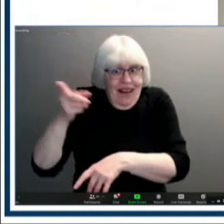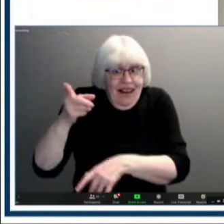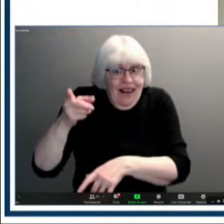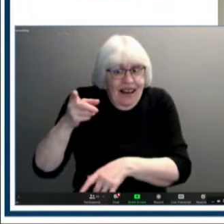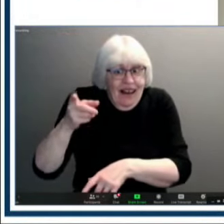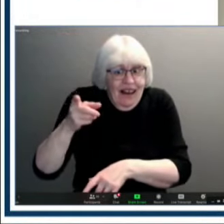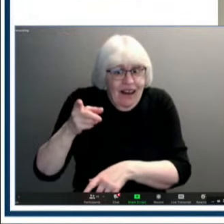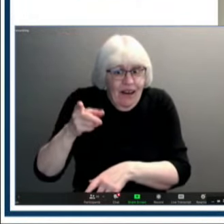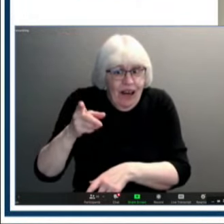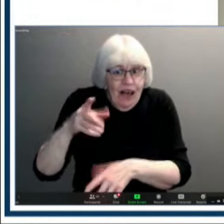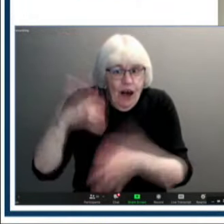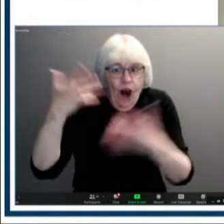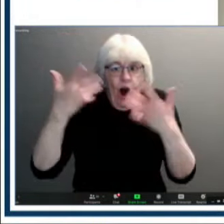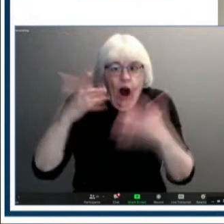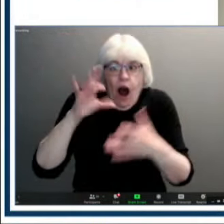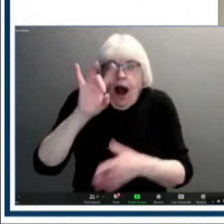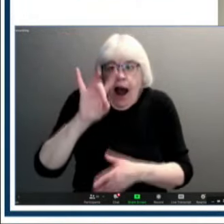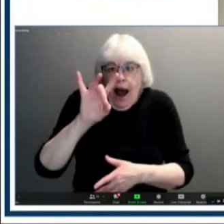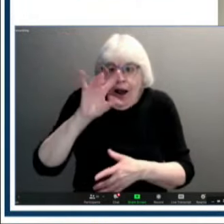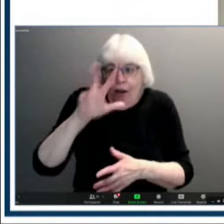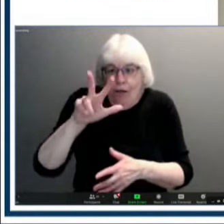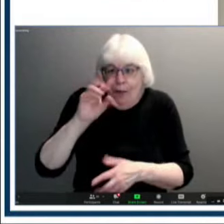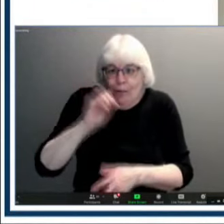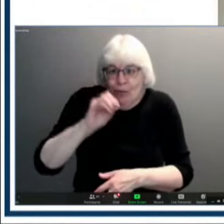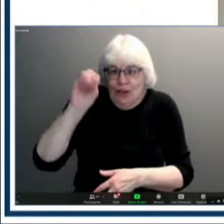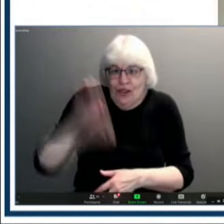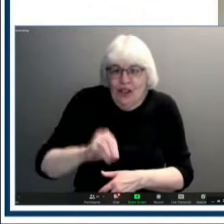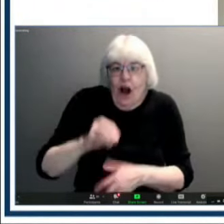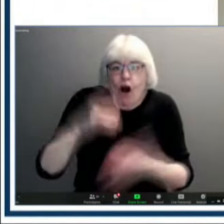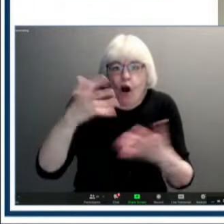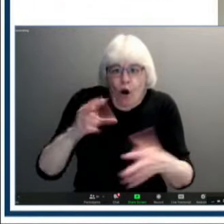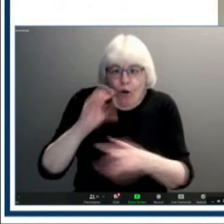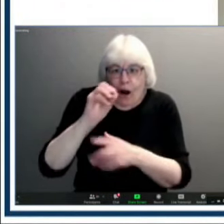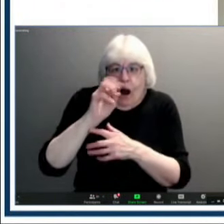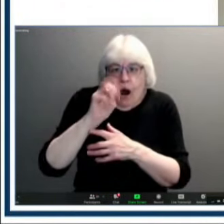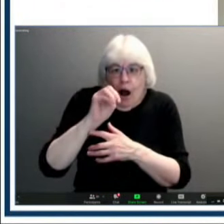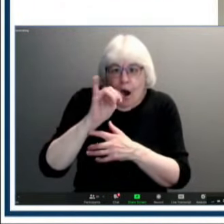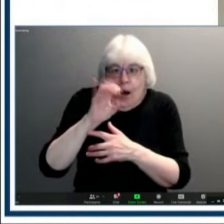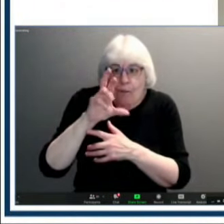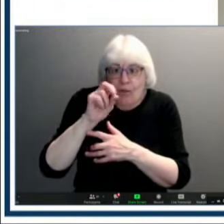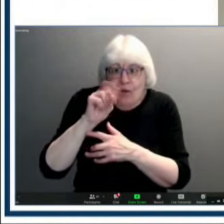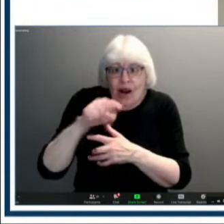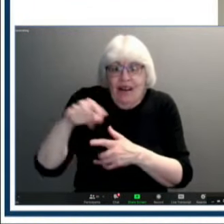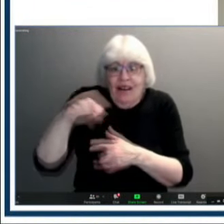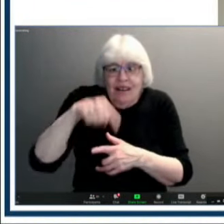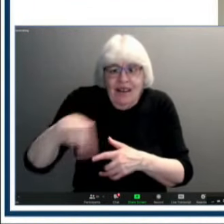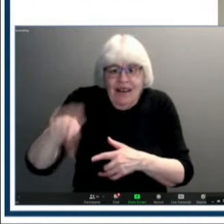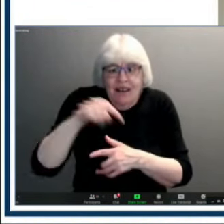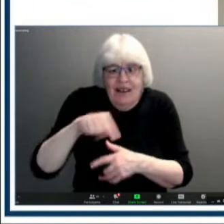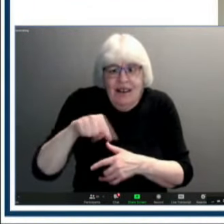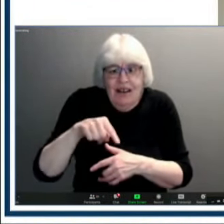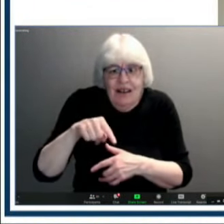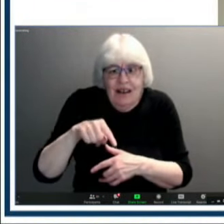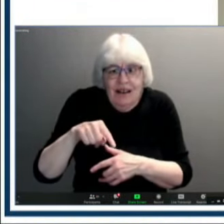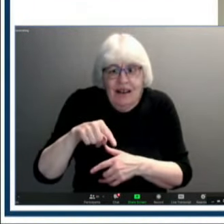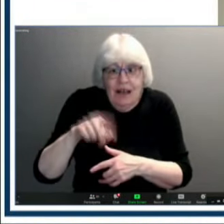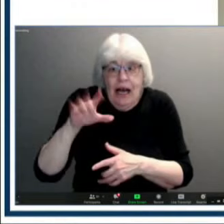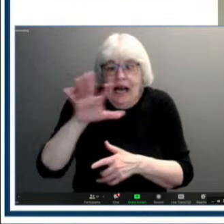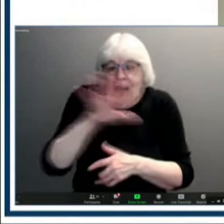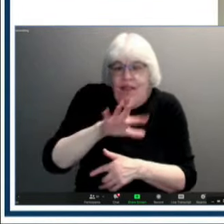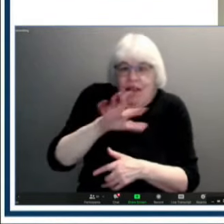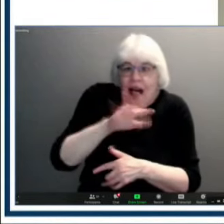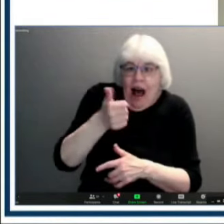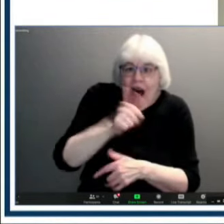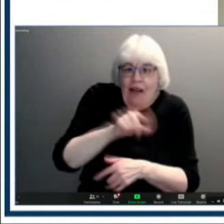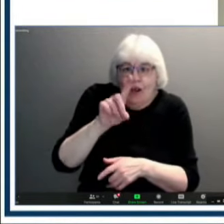it's pretty clear that the rest were Delta. So it's pretty clear that Omicron has rapidly become the dominant strain here in Nova Scotia.